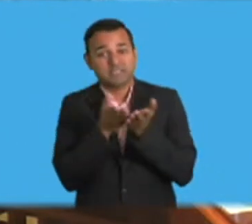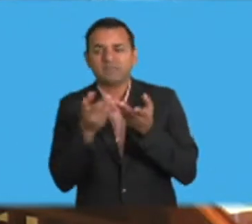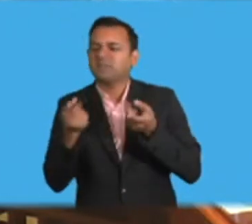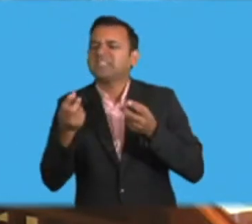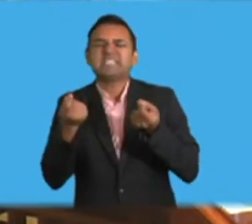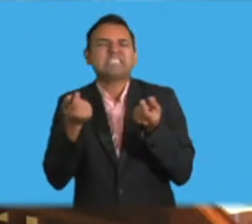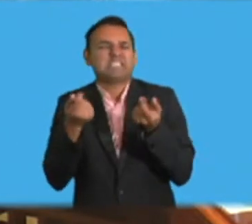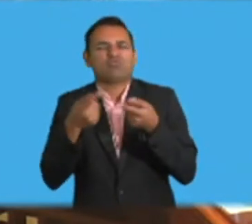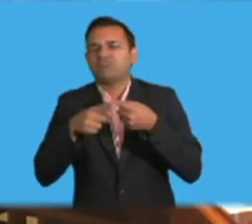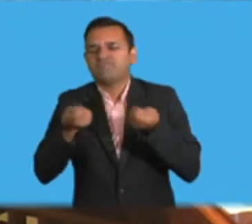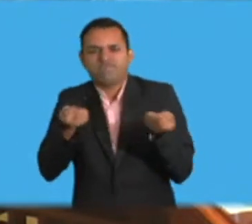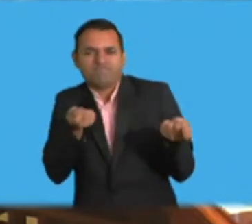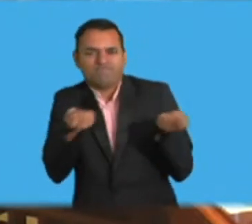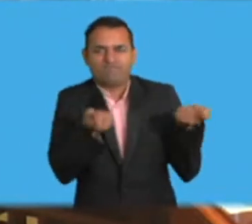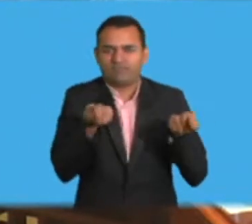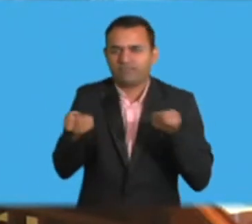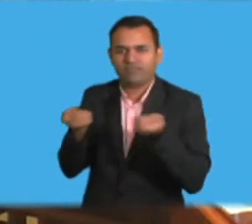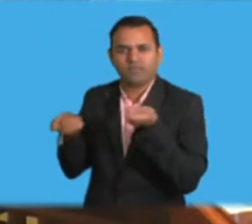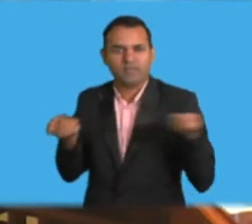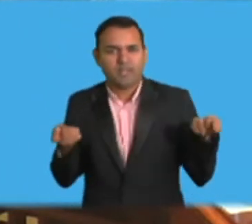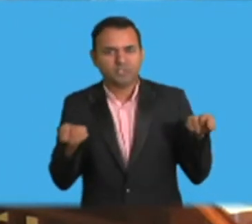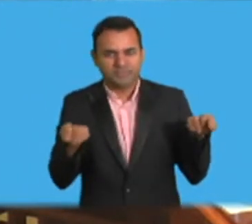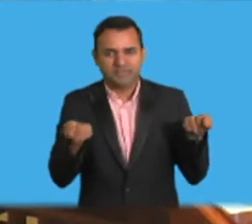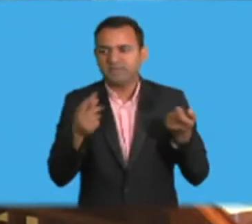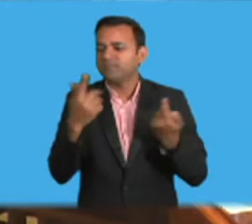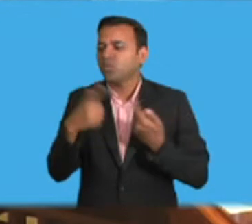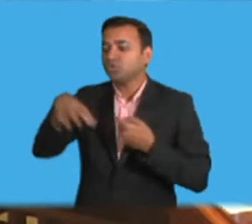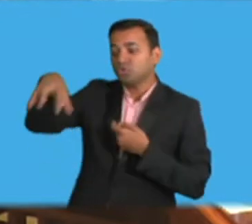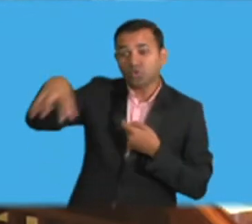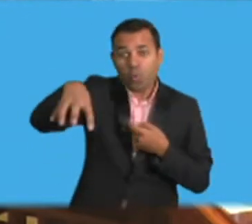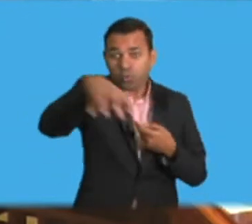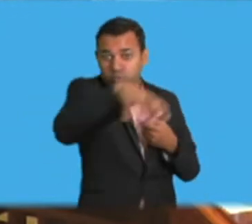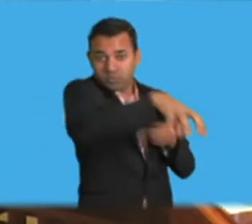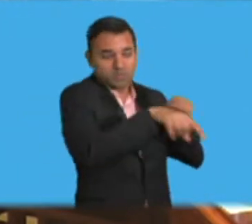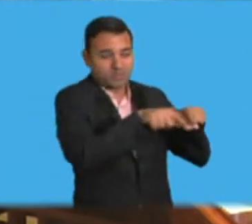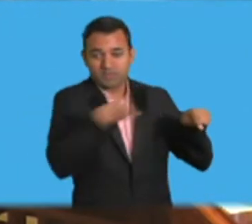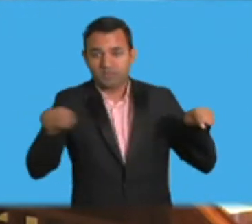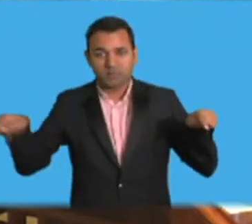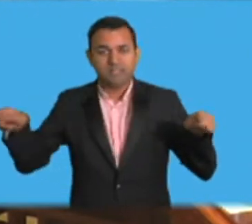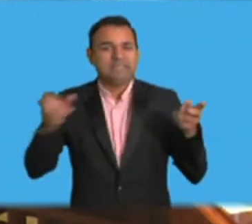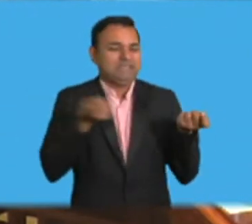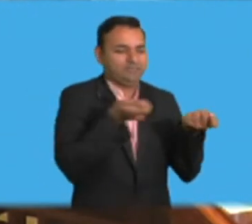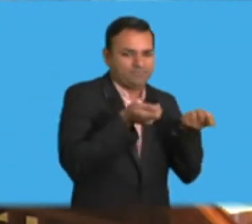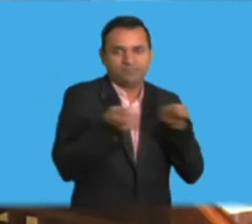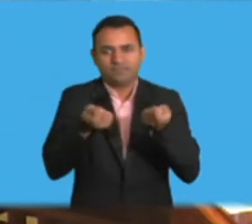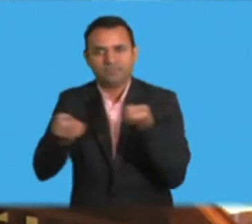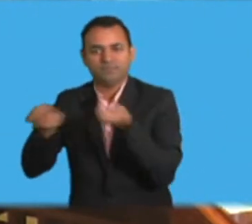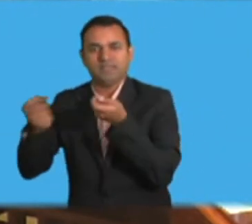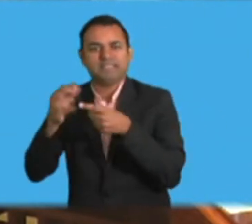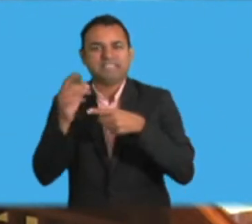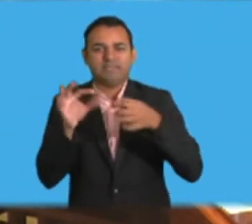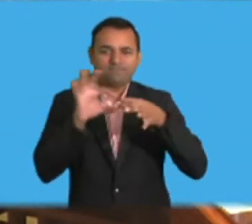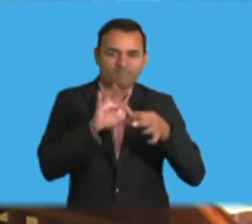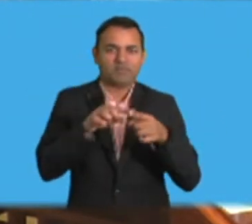zone as permits will be distributed based on the zone population. Madam Speaker, for